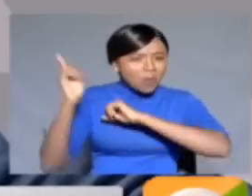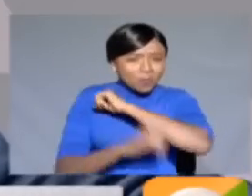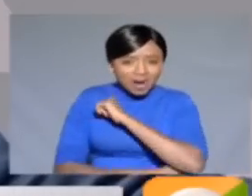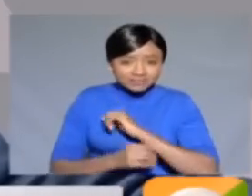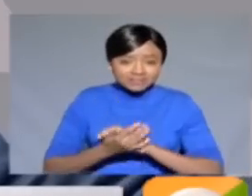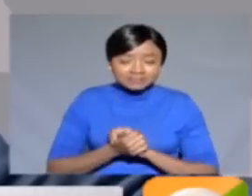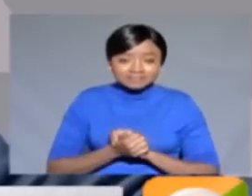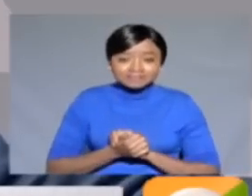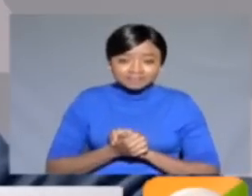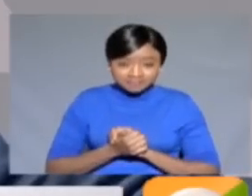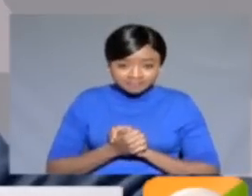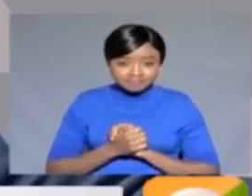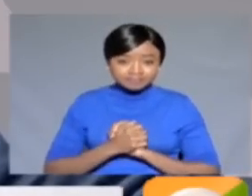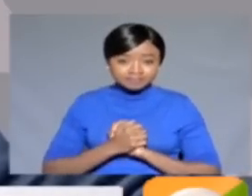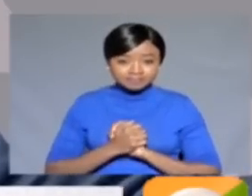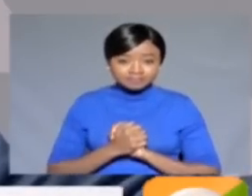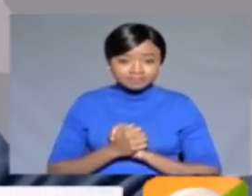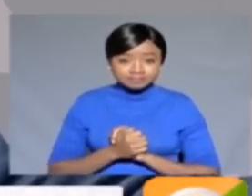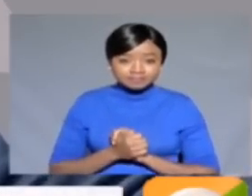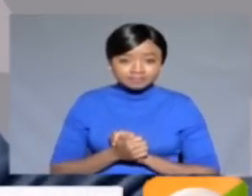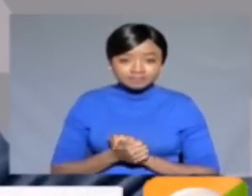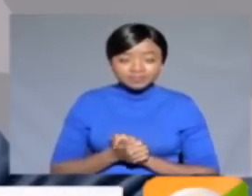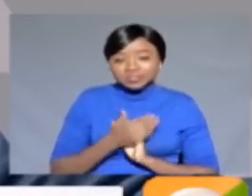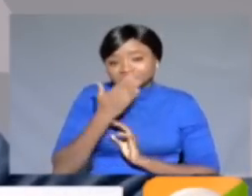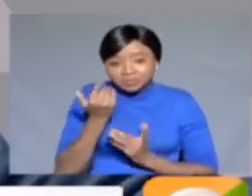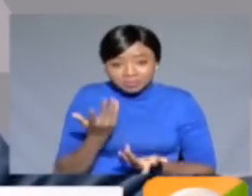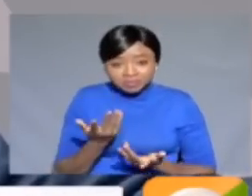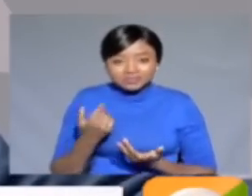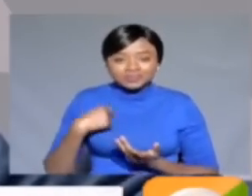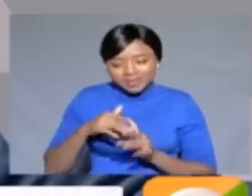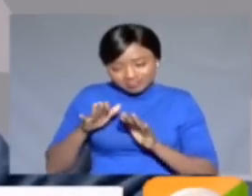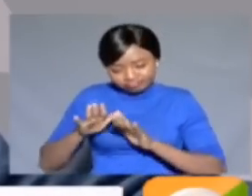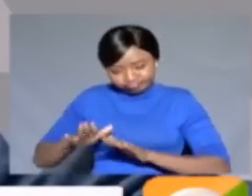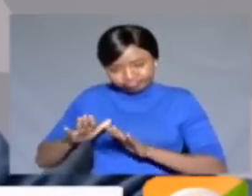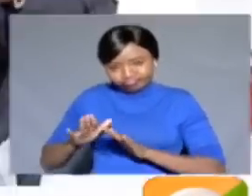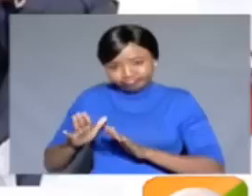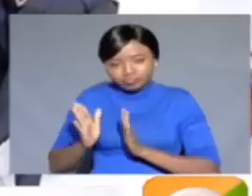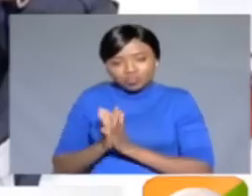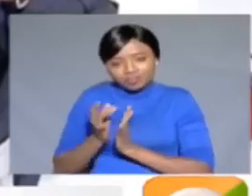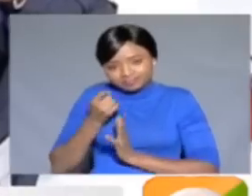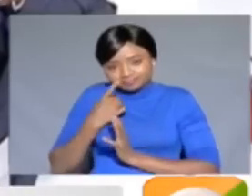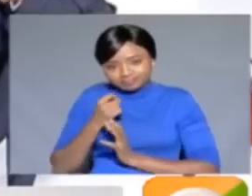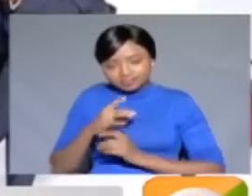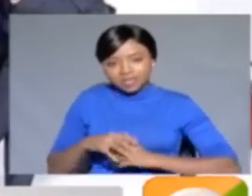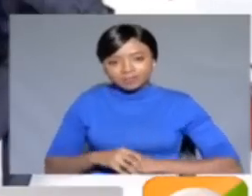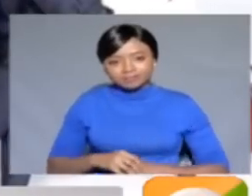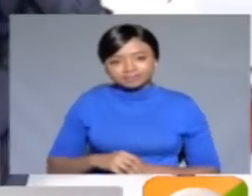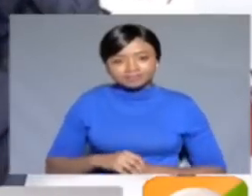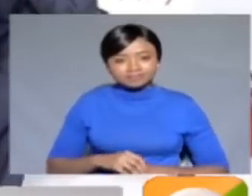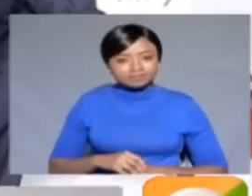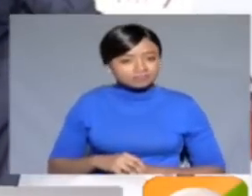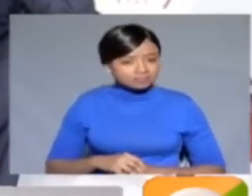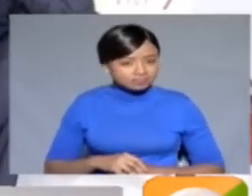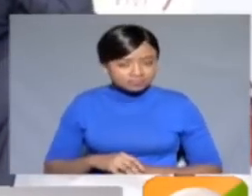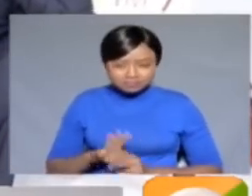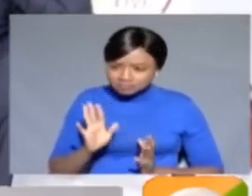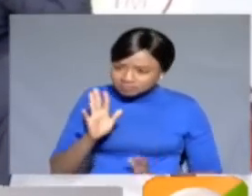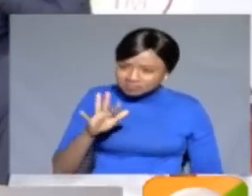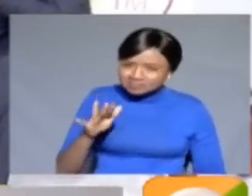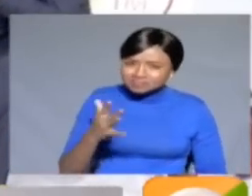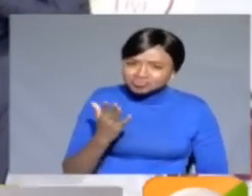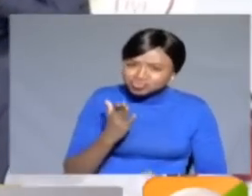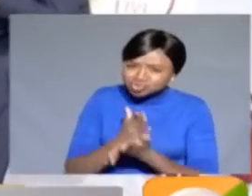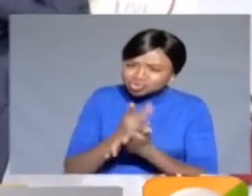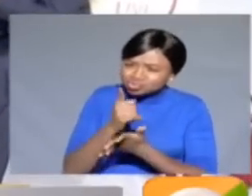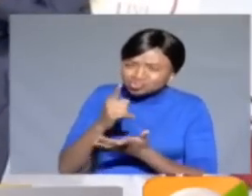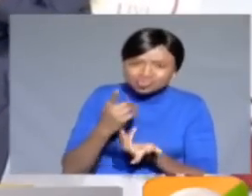through a curative program. I think that we're just going to have to maintain you on chemotherapy. You know, you're taking it very lightly here that, you know,